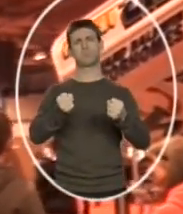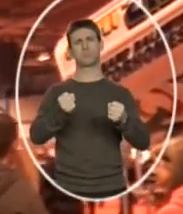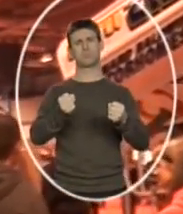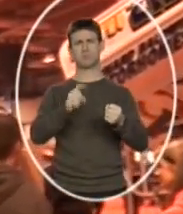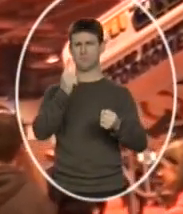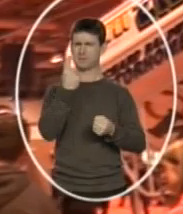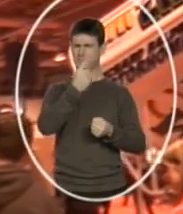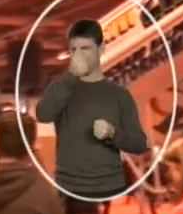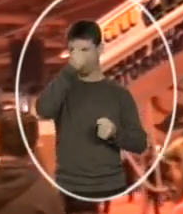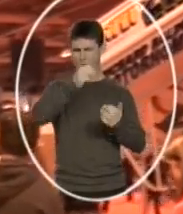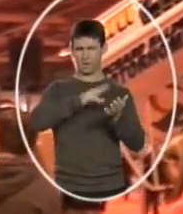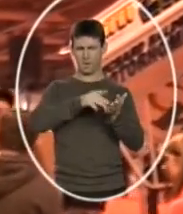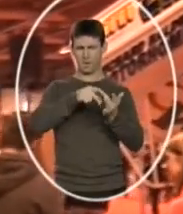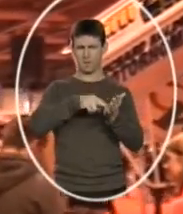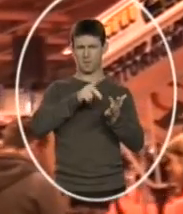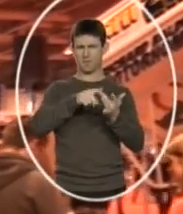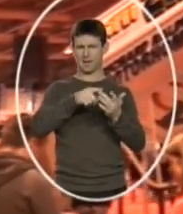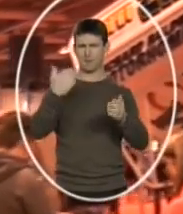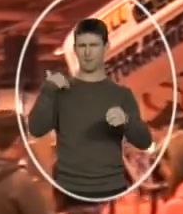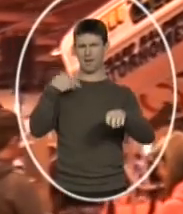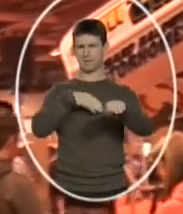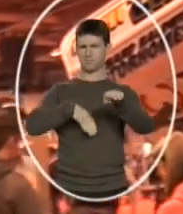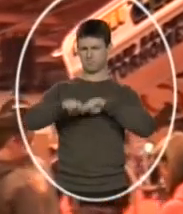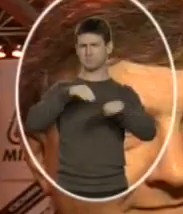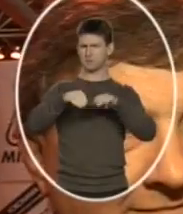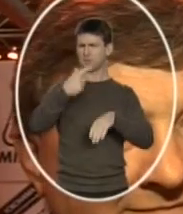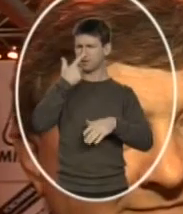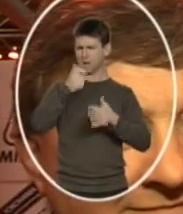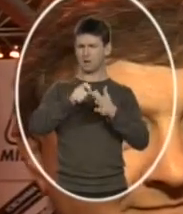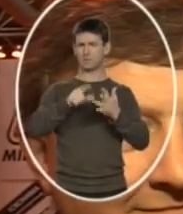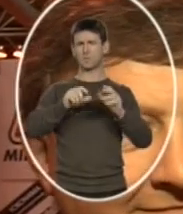anyhow with minis, so I think he'll do okay from further back. With us right now at Auto